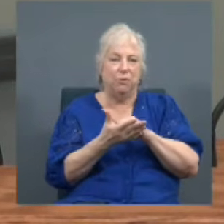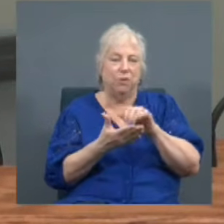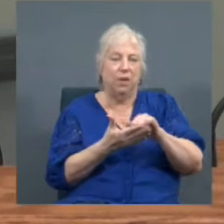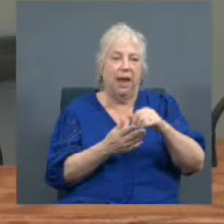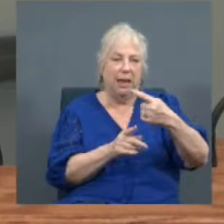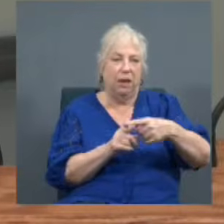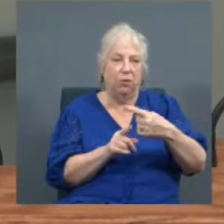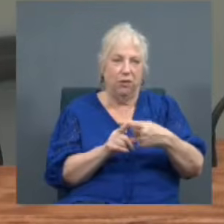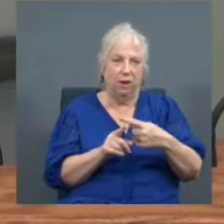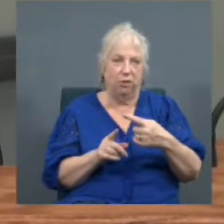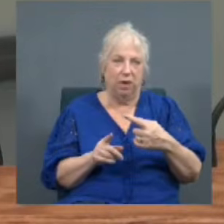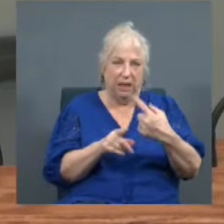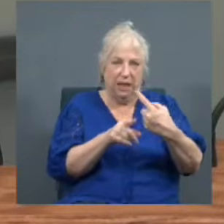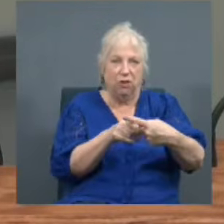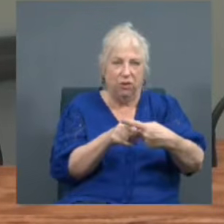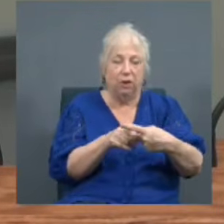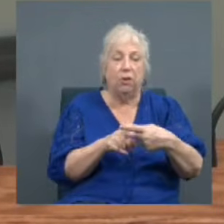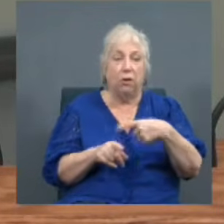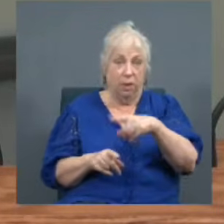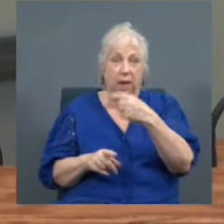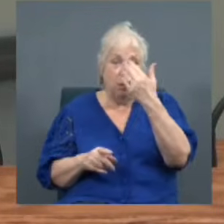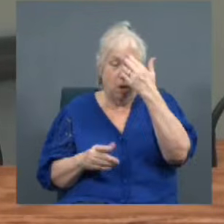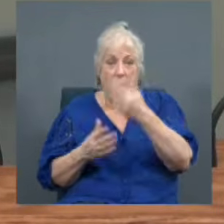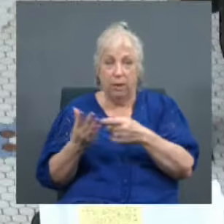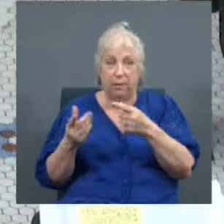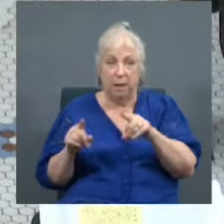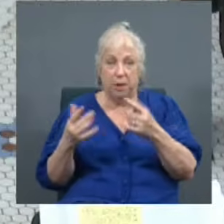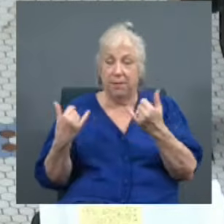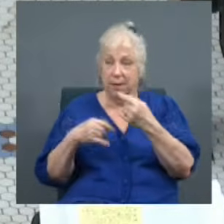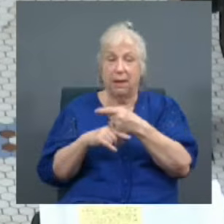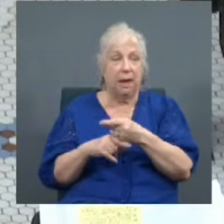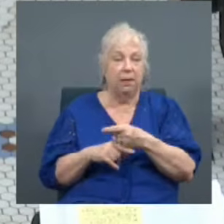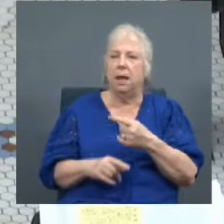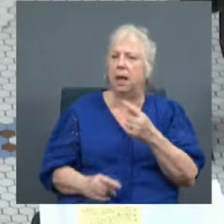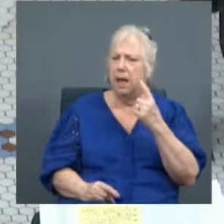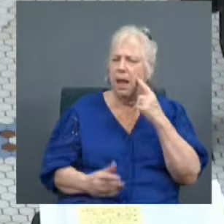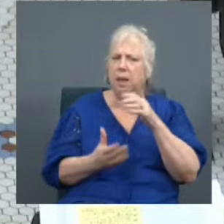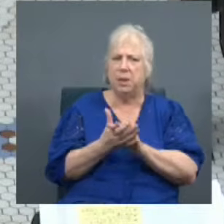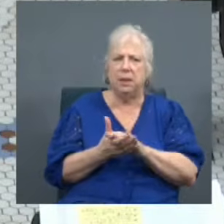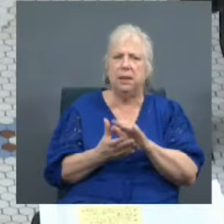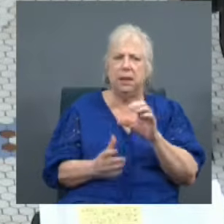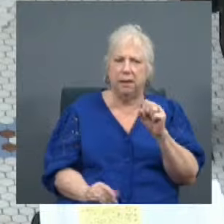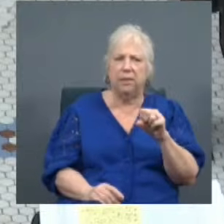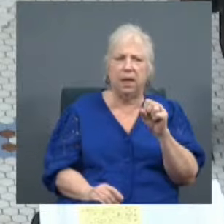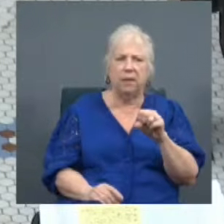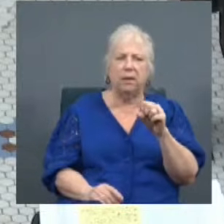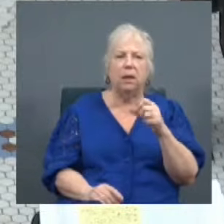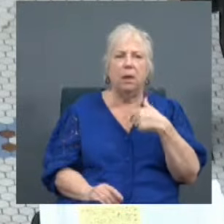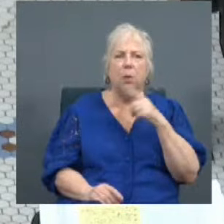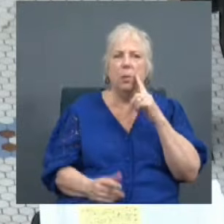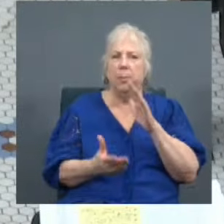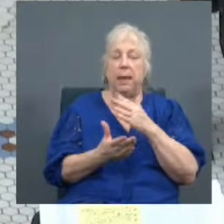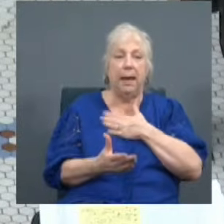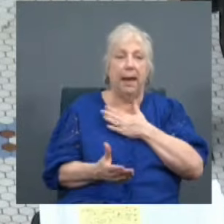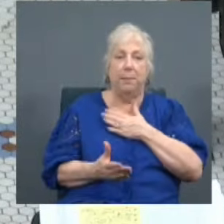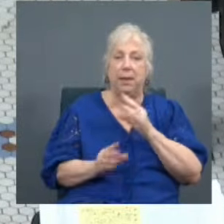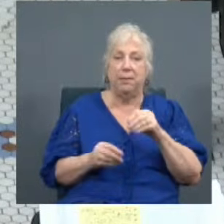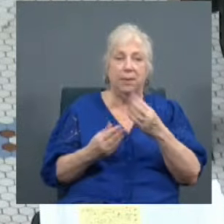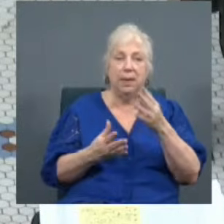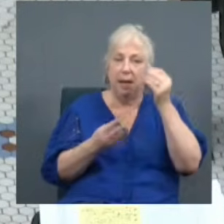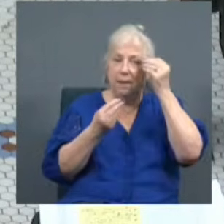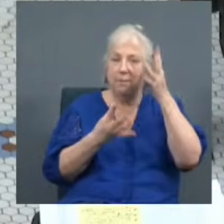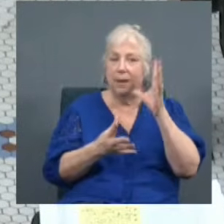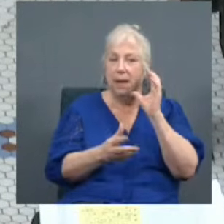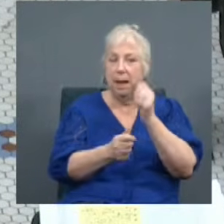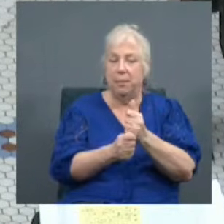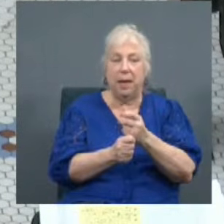intersection as they could. So they know where we are today? They know I about the believe plans so, today? and we would be happy to give another update if